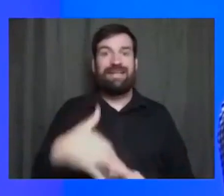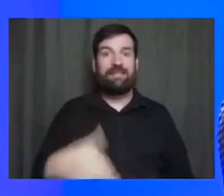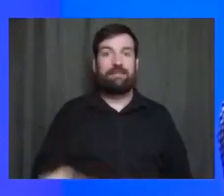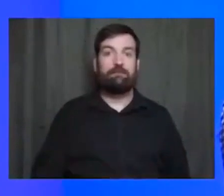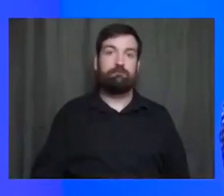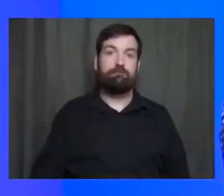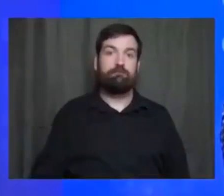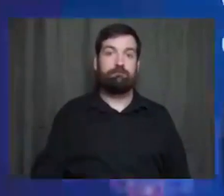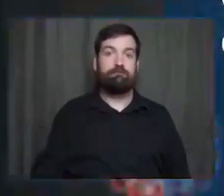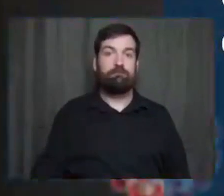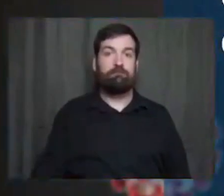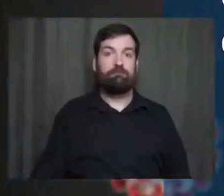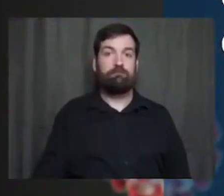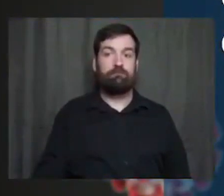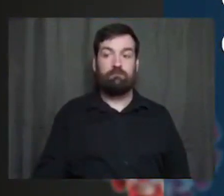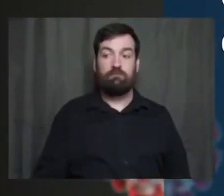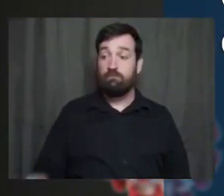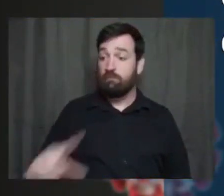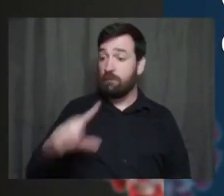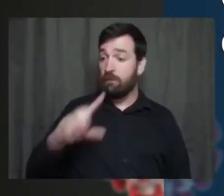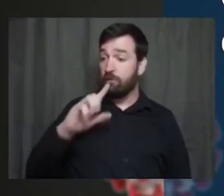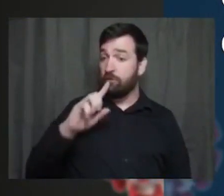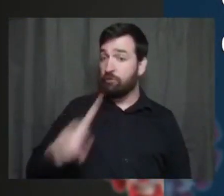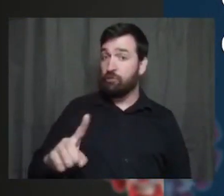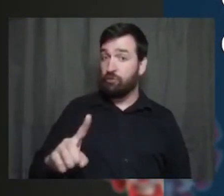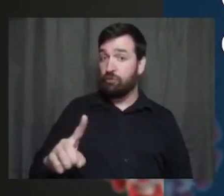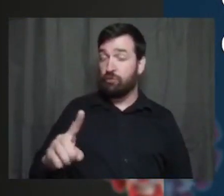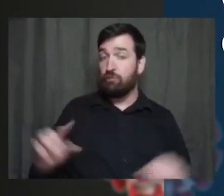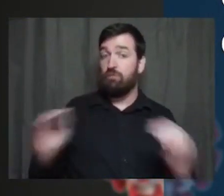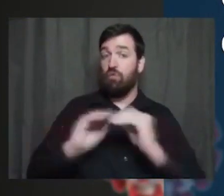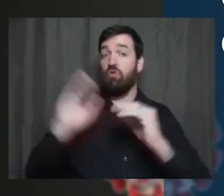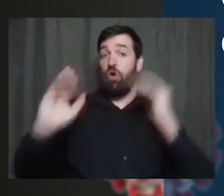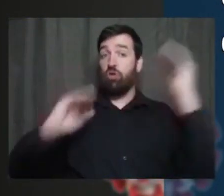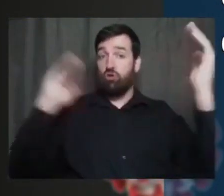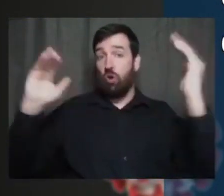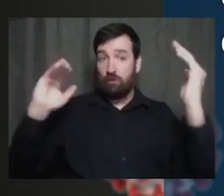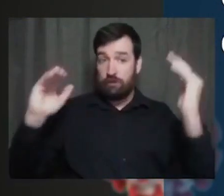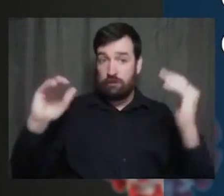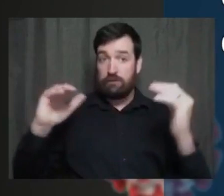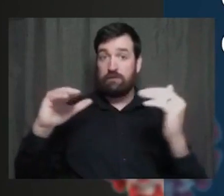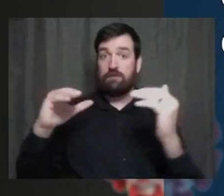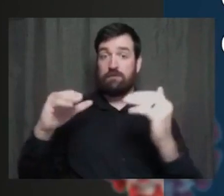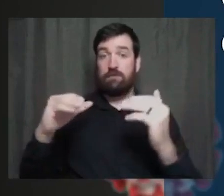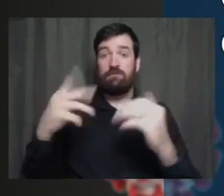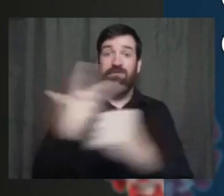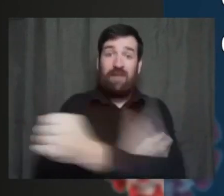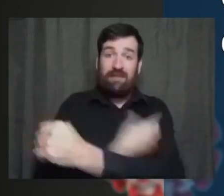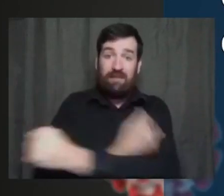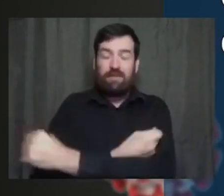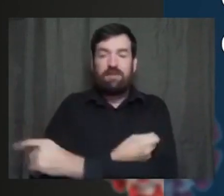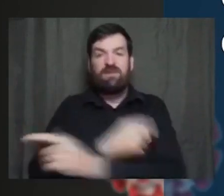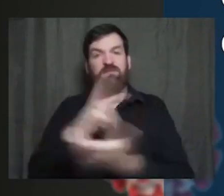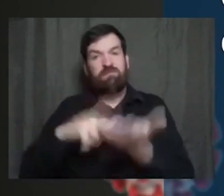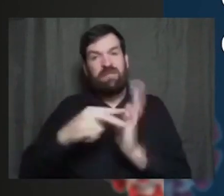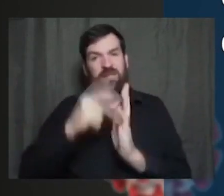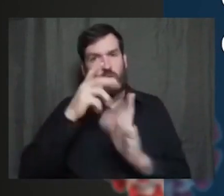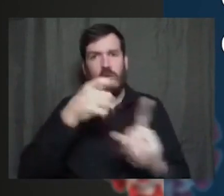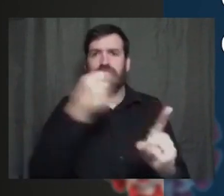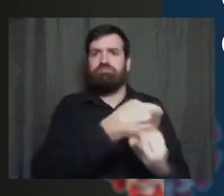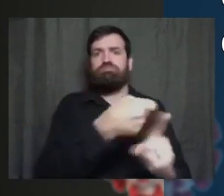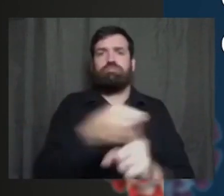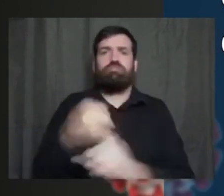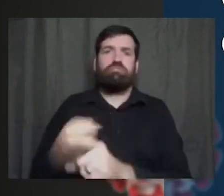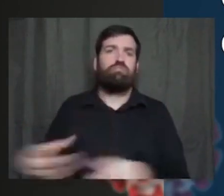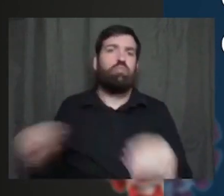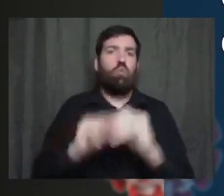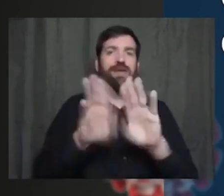All right. Is it true that as more adults get vaccinated, the virus will plague children who are not vaccinated or can't be vaccinated?